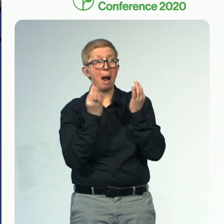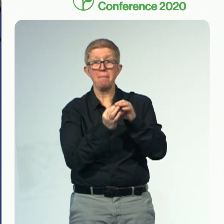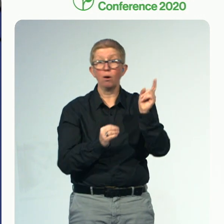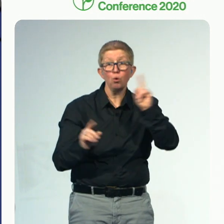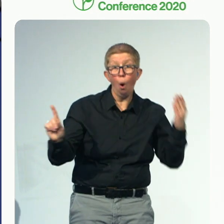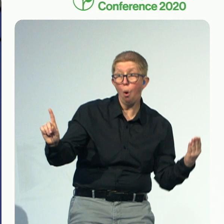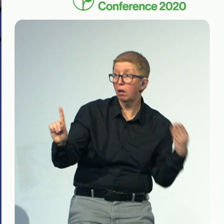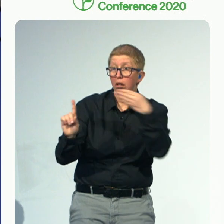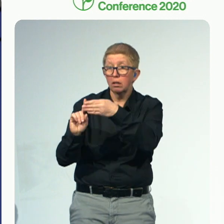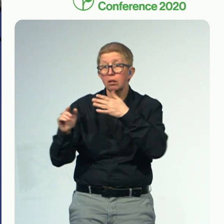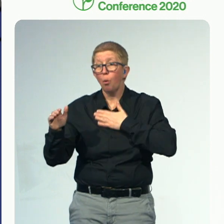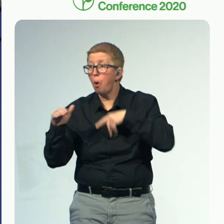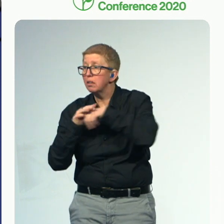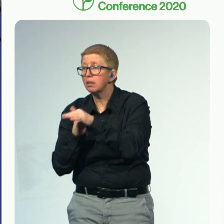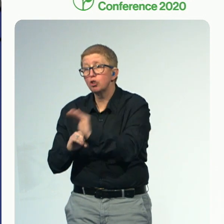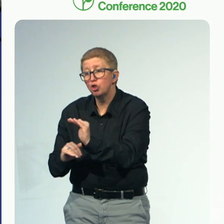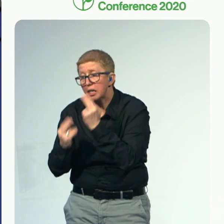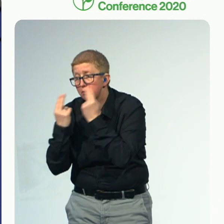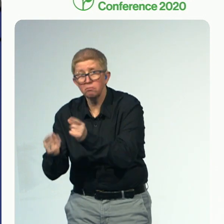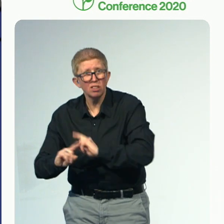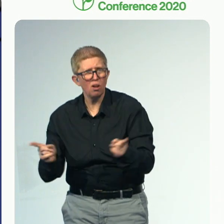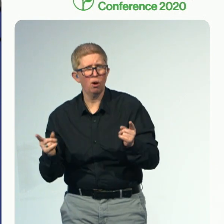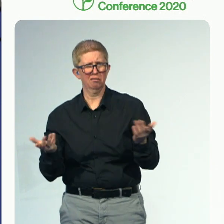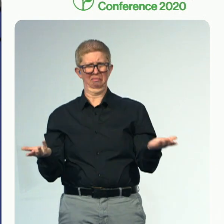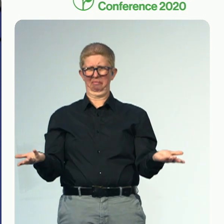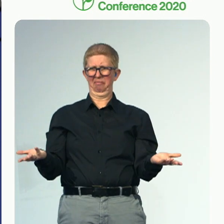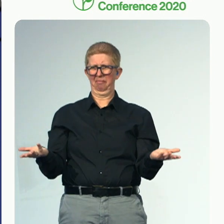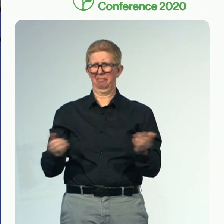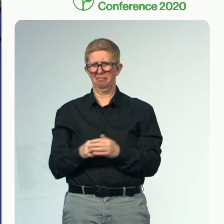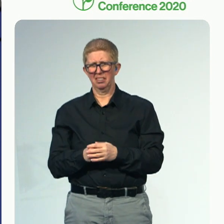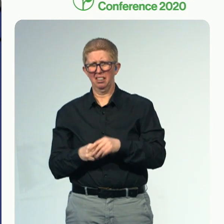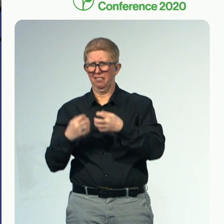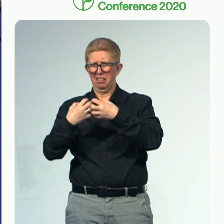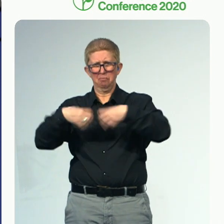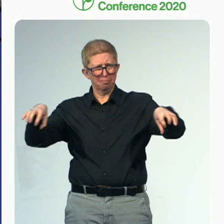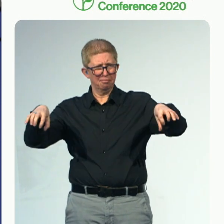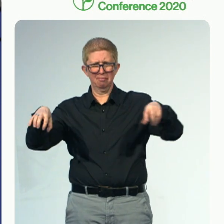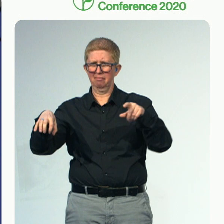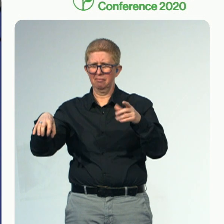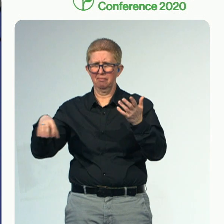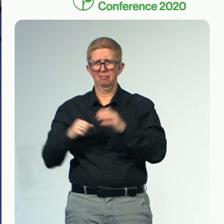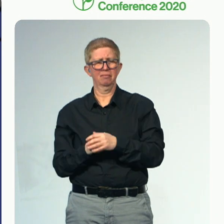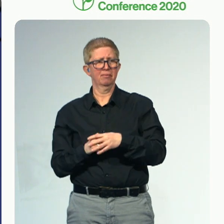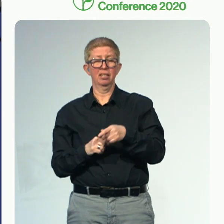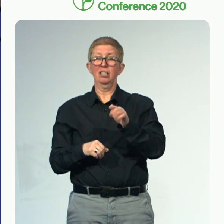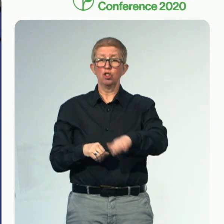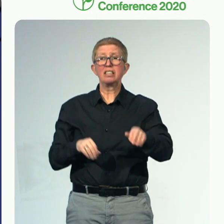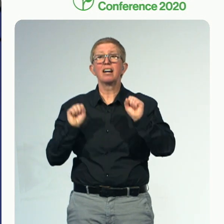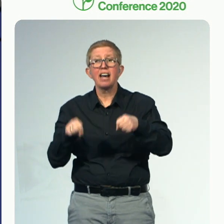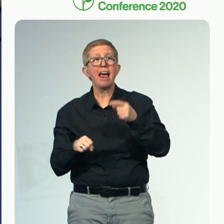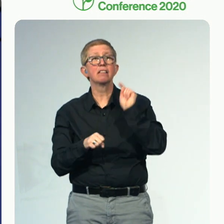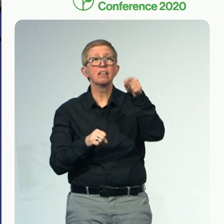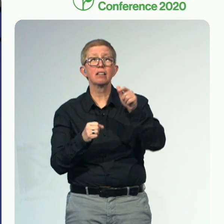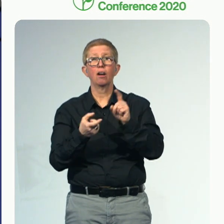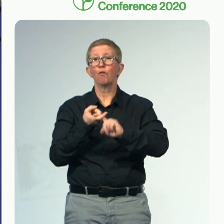children don't need to be away from their brothers and sisters and friends and potential friends from the local community. We're just taking something away in order